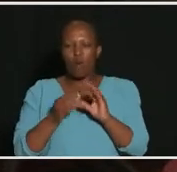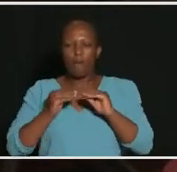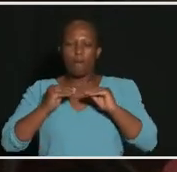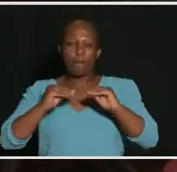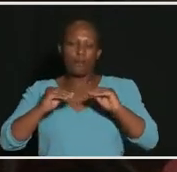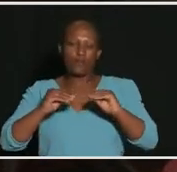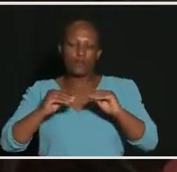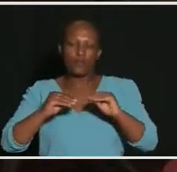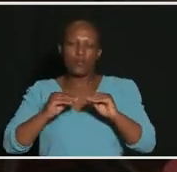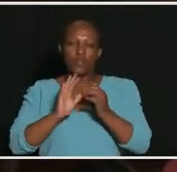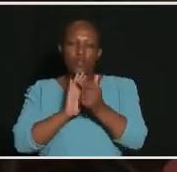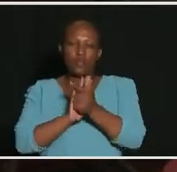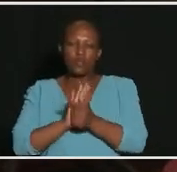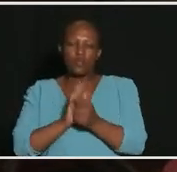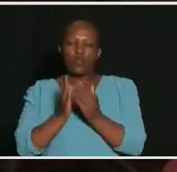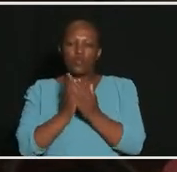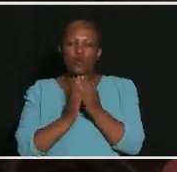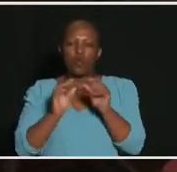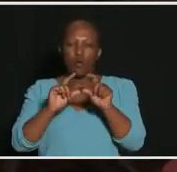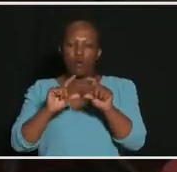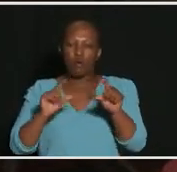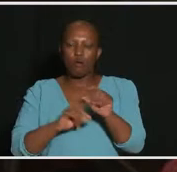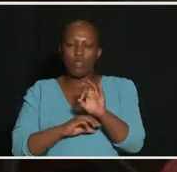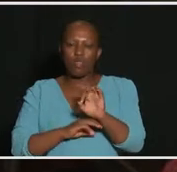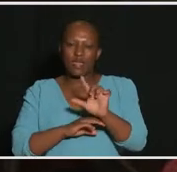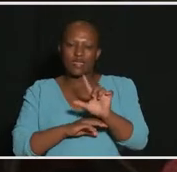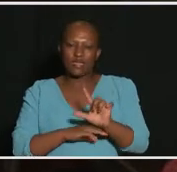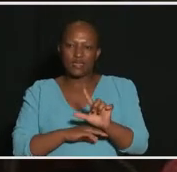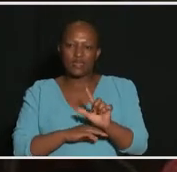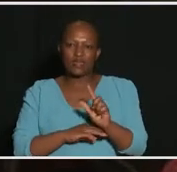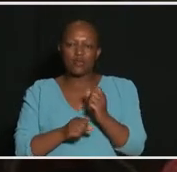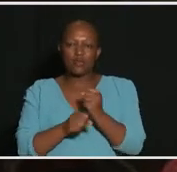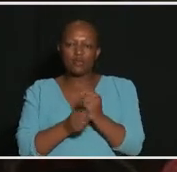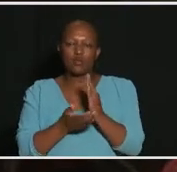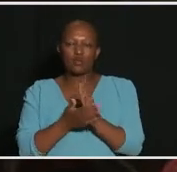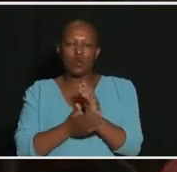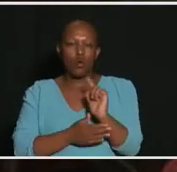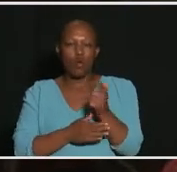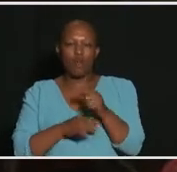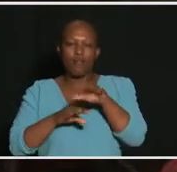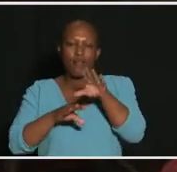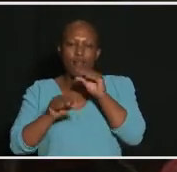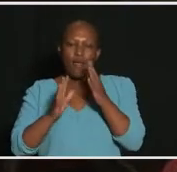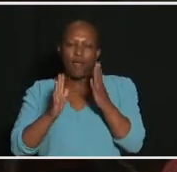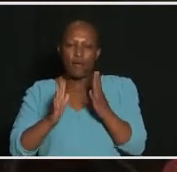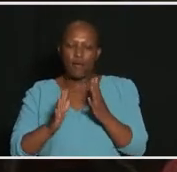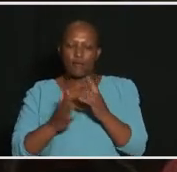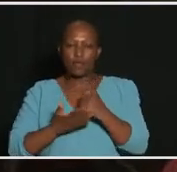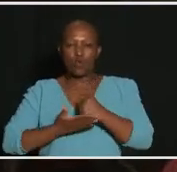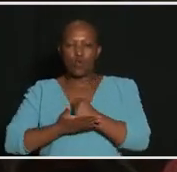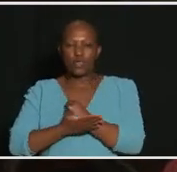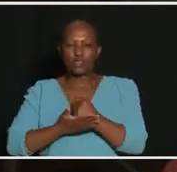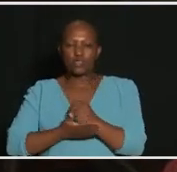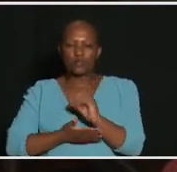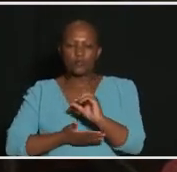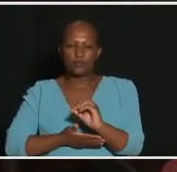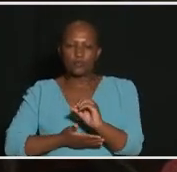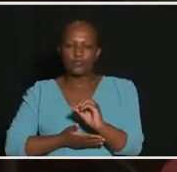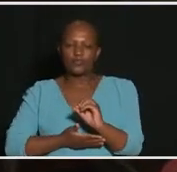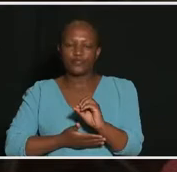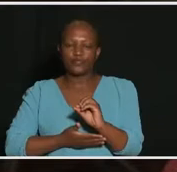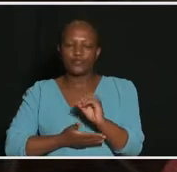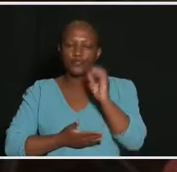legislation through Clause 37 ensuring all Learners are registered and their interest our